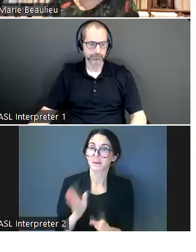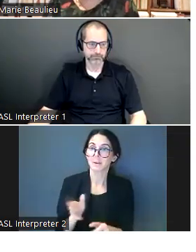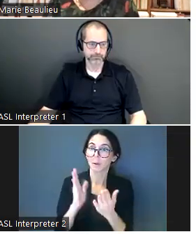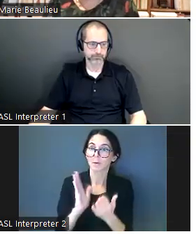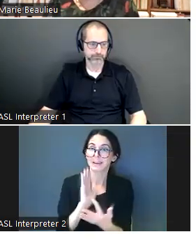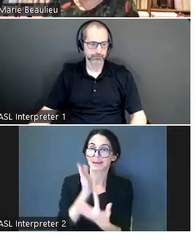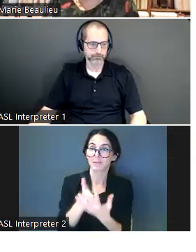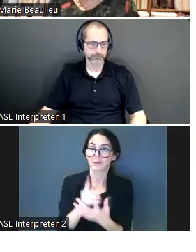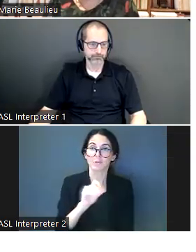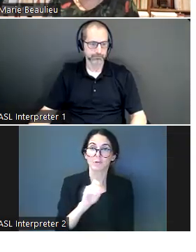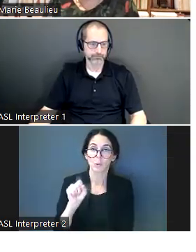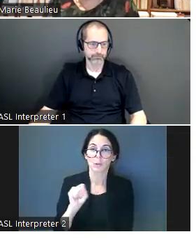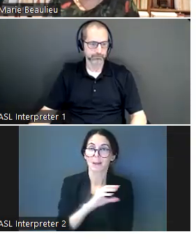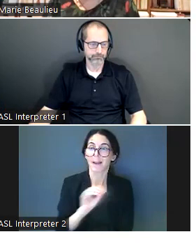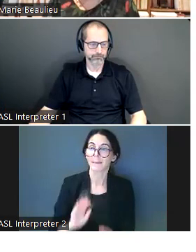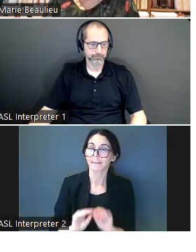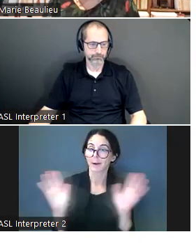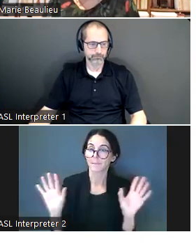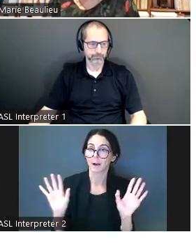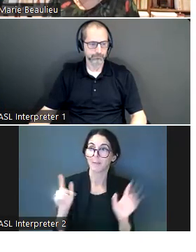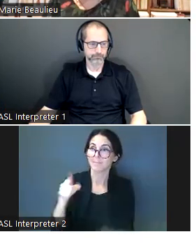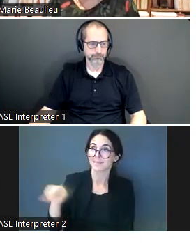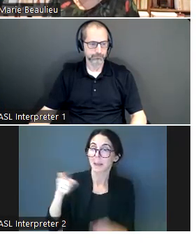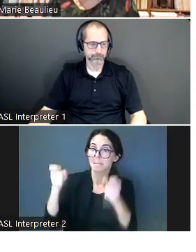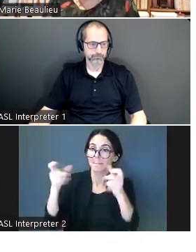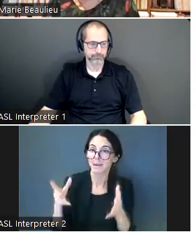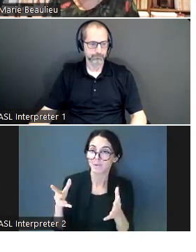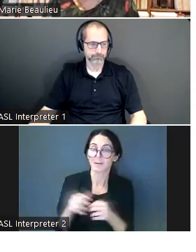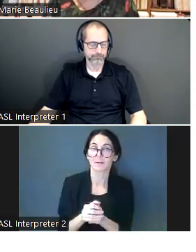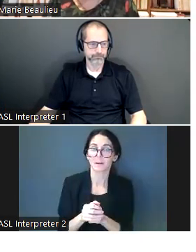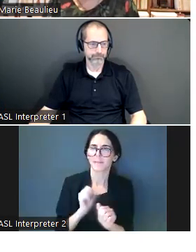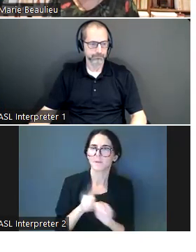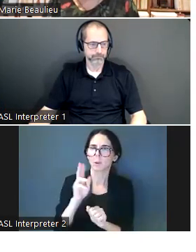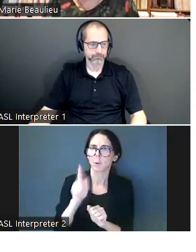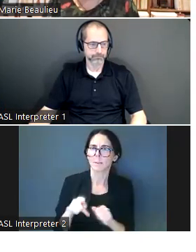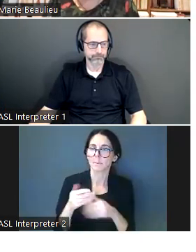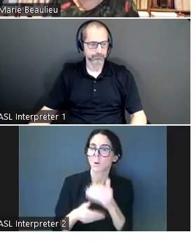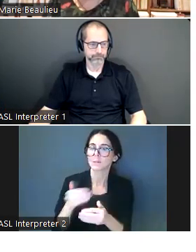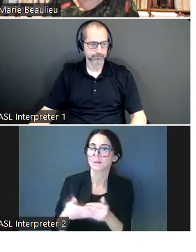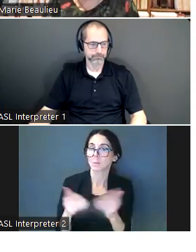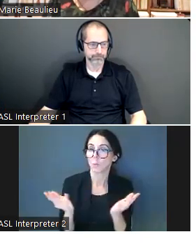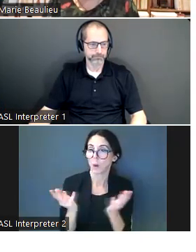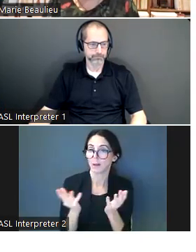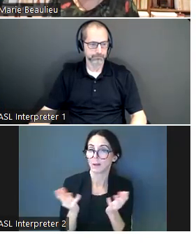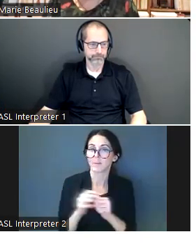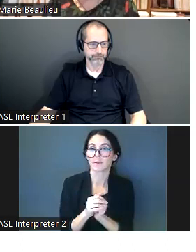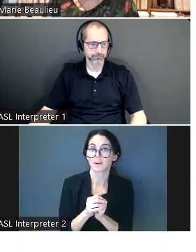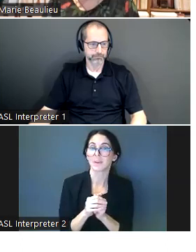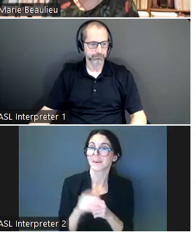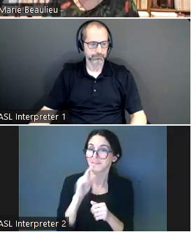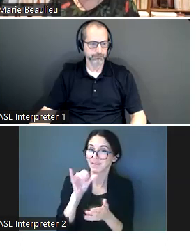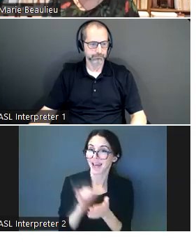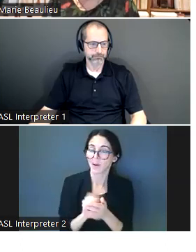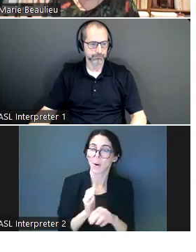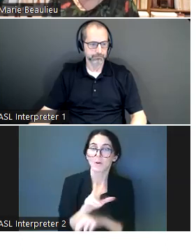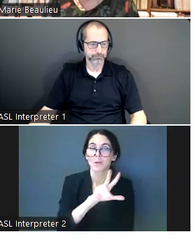tools and to clarify the management and follow-up process. And to do so, more than 30 activities and